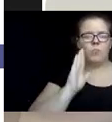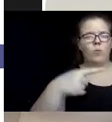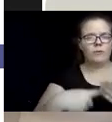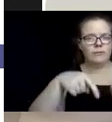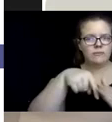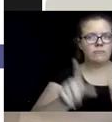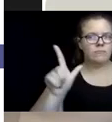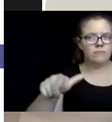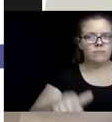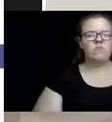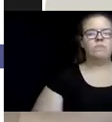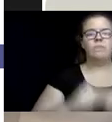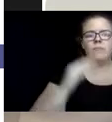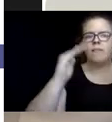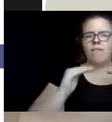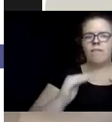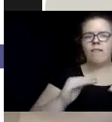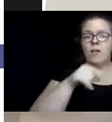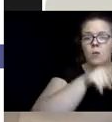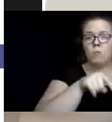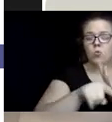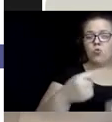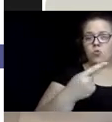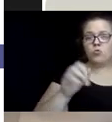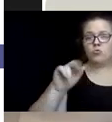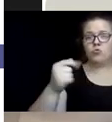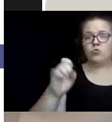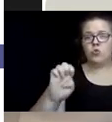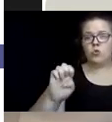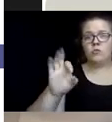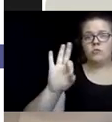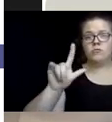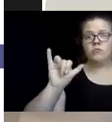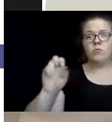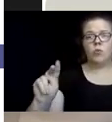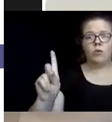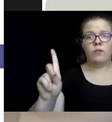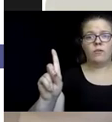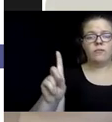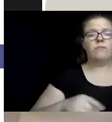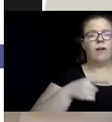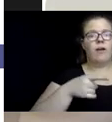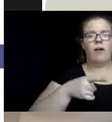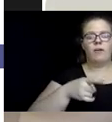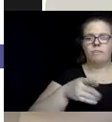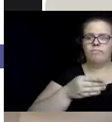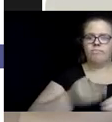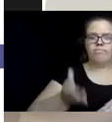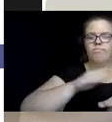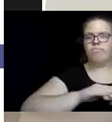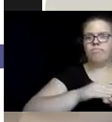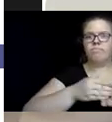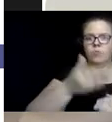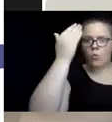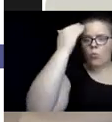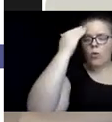Then we layer on the impact of the murder of George Floyd and the increased awareness brought about through the Black Lives Matter movement regarding